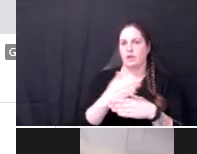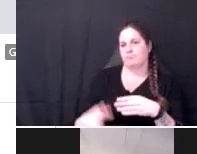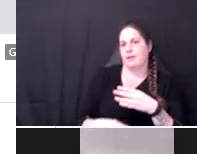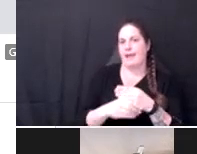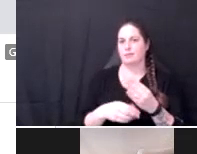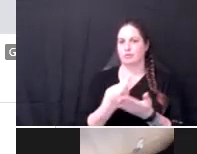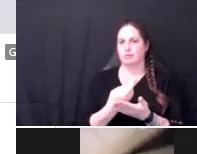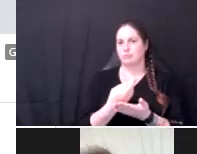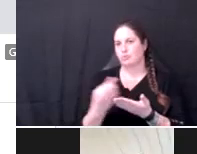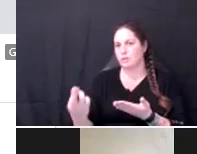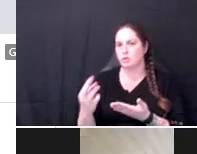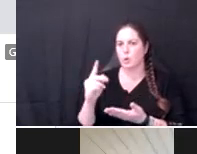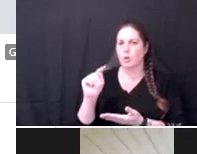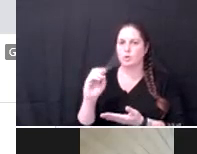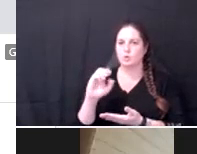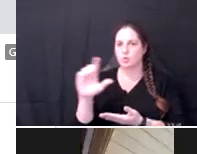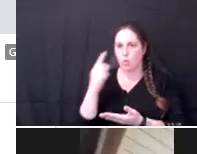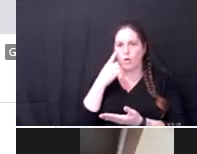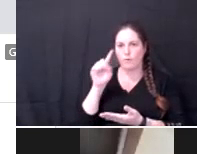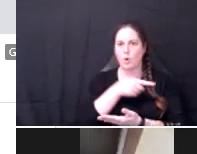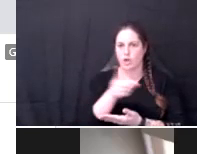you. And then